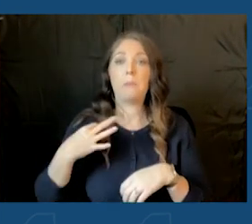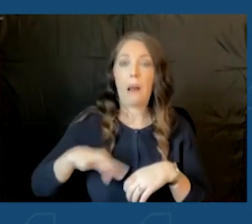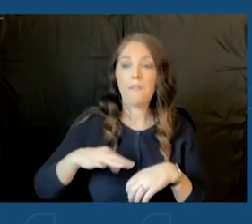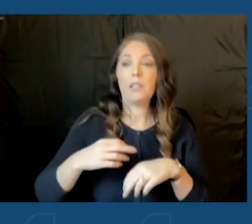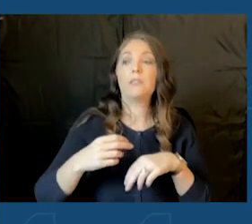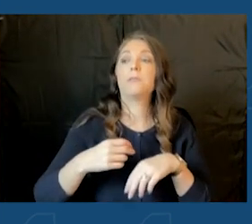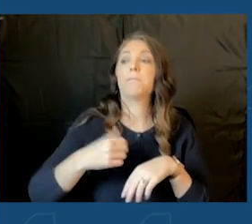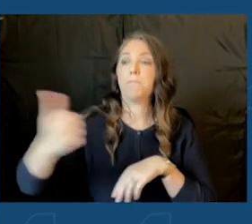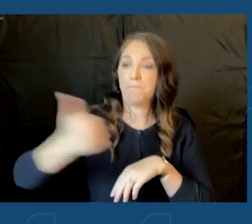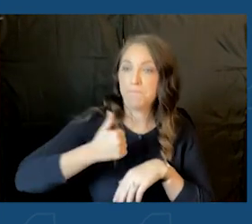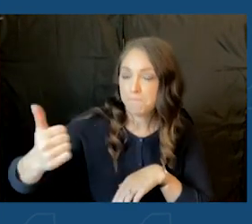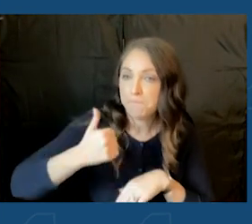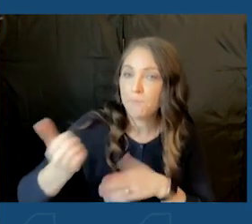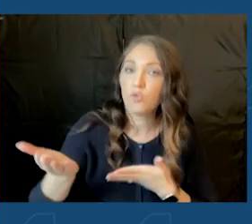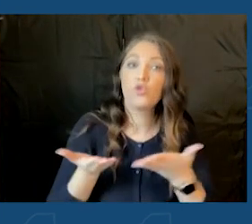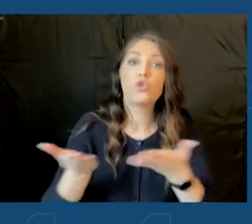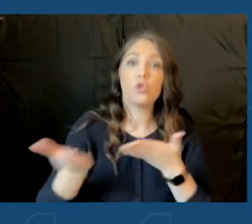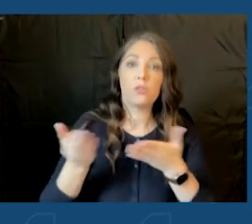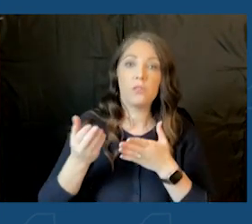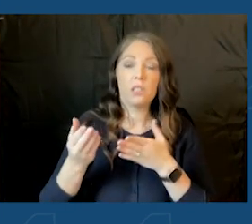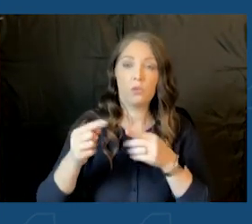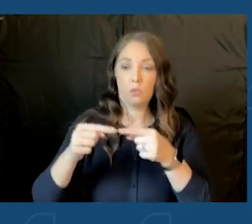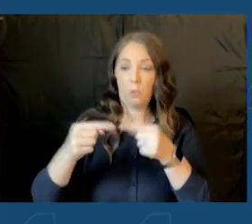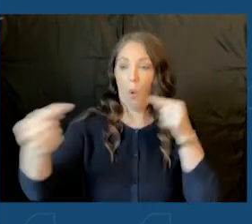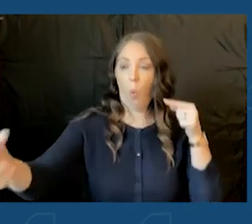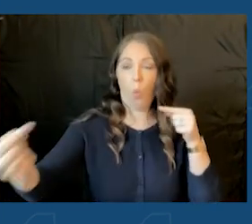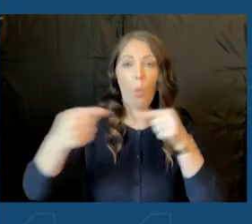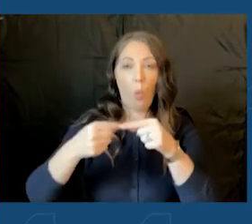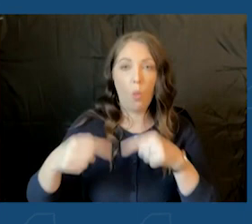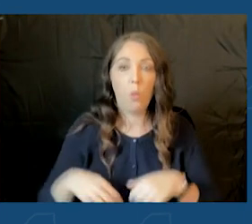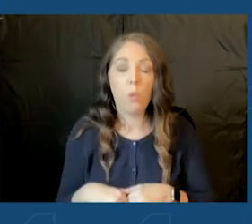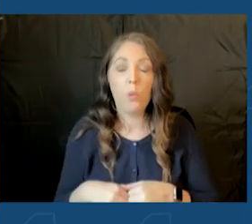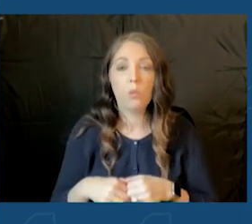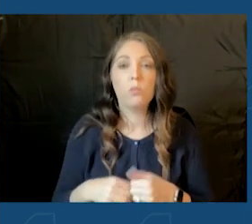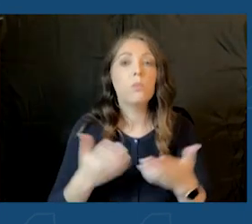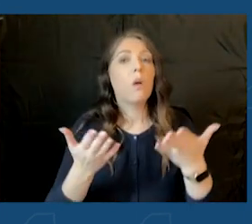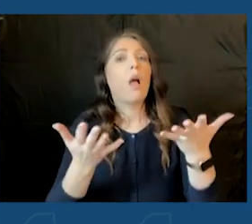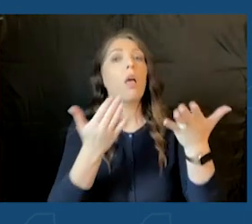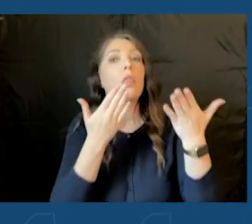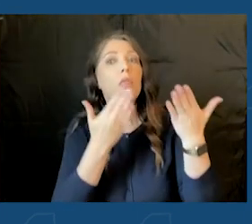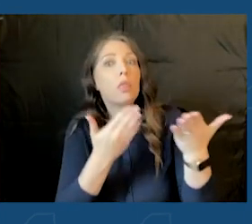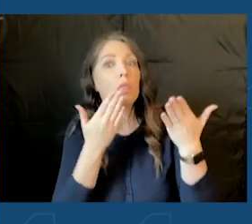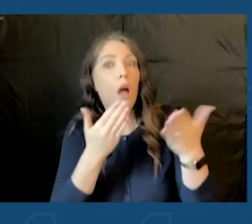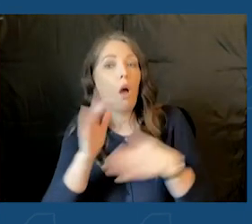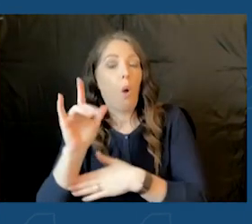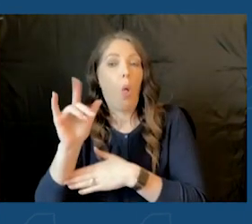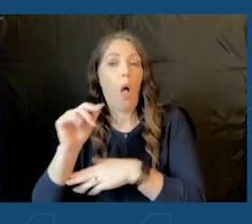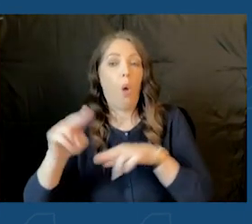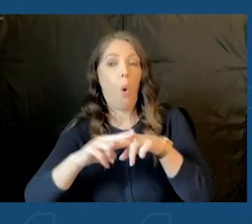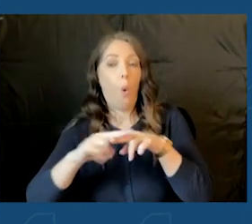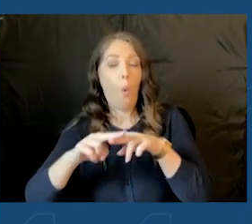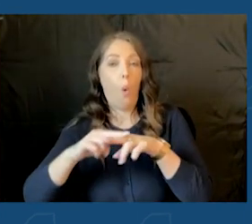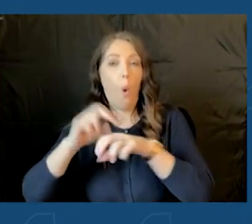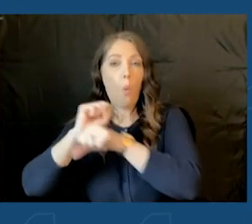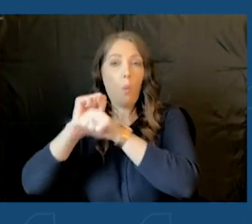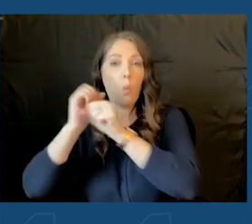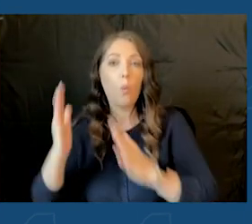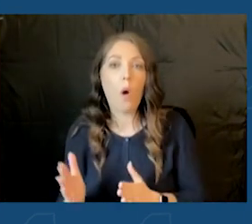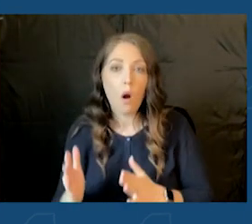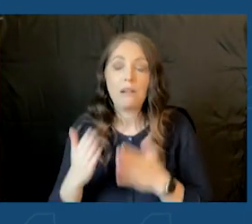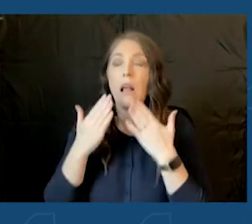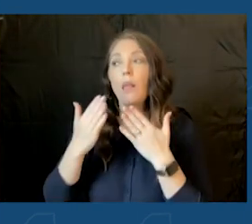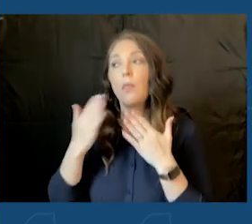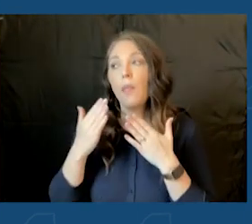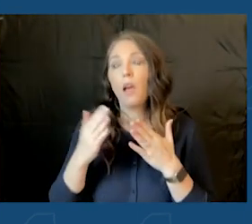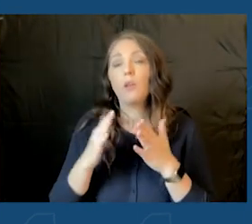directions. I want to thank the many, many Long Island Railroad employees who've supported this project. We could not have done it without them. Please, a round